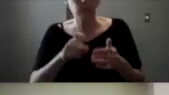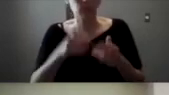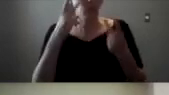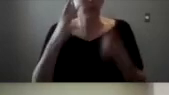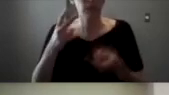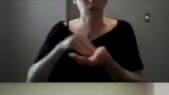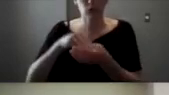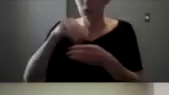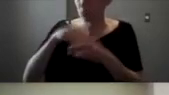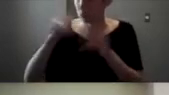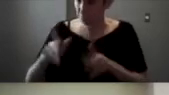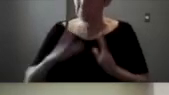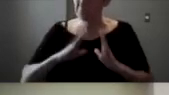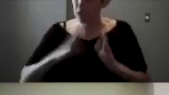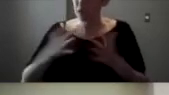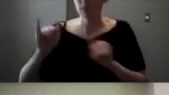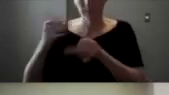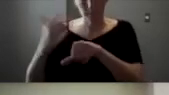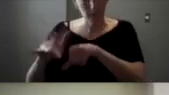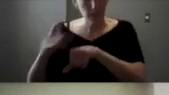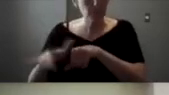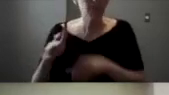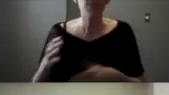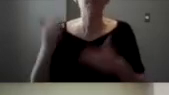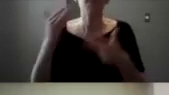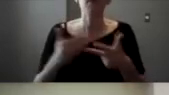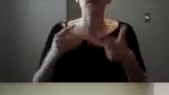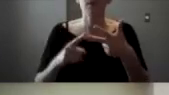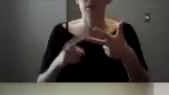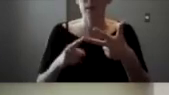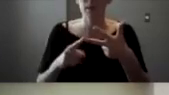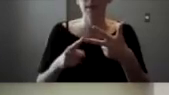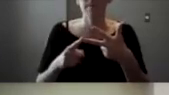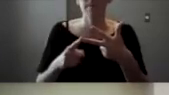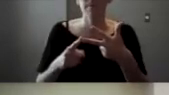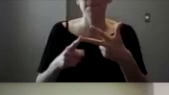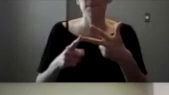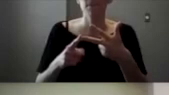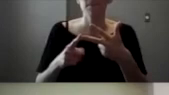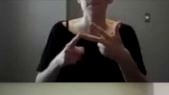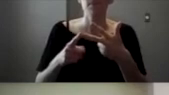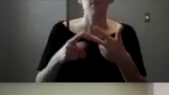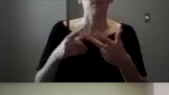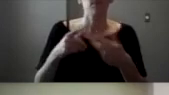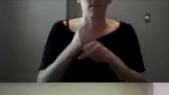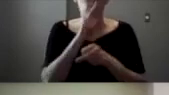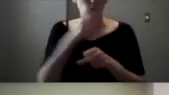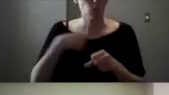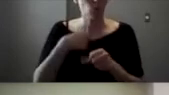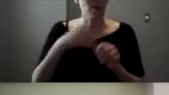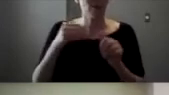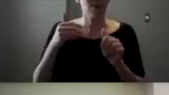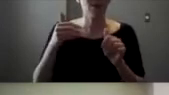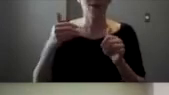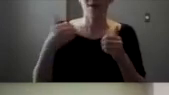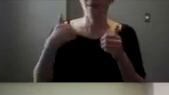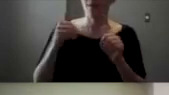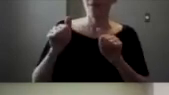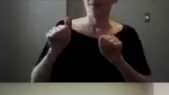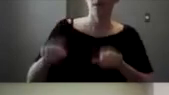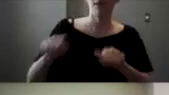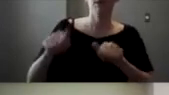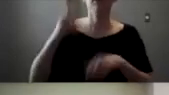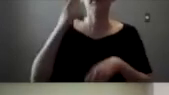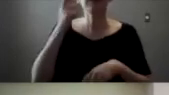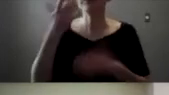necessary. Third is the fact that we have to make sure that we have the capacity to absorb staff shortages, because a staff member might be